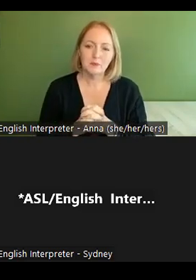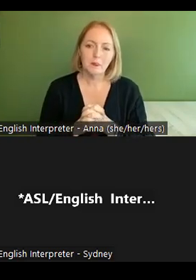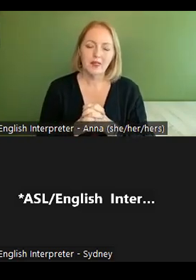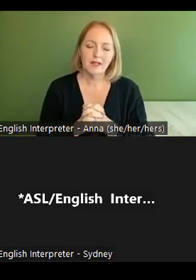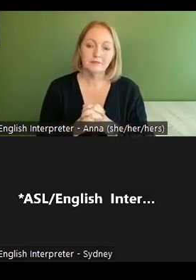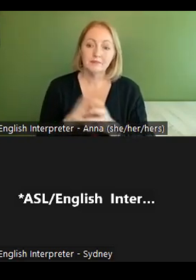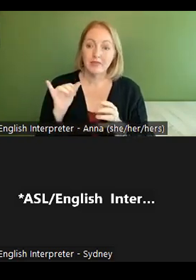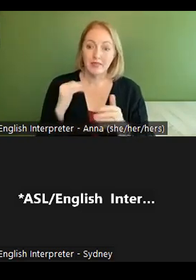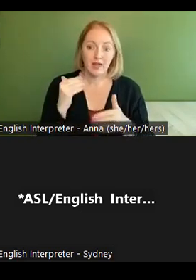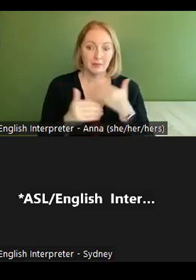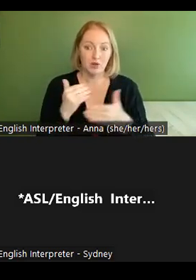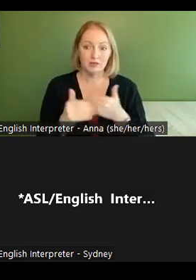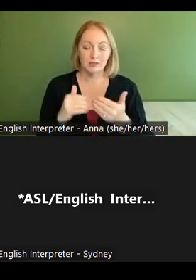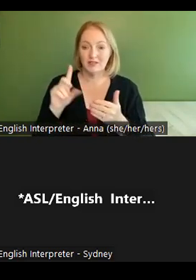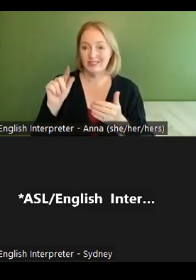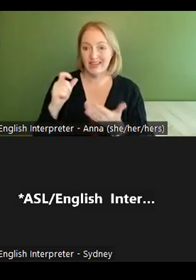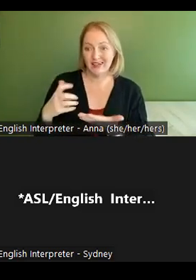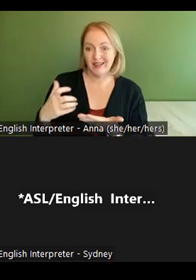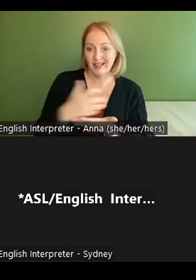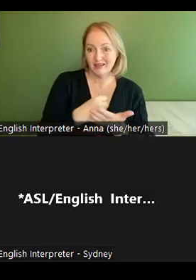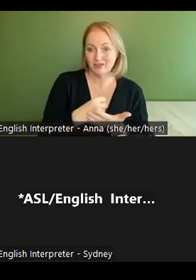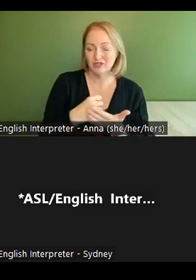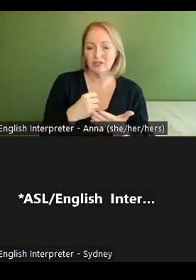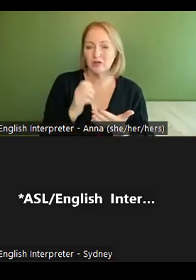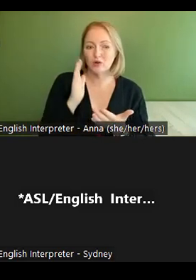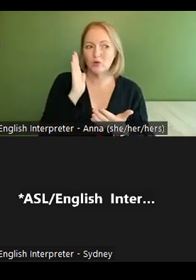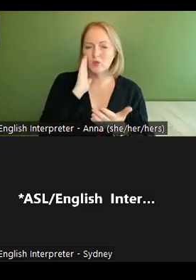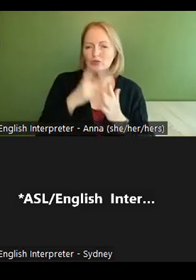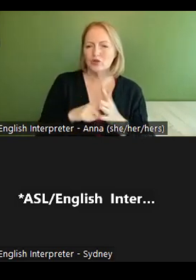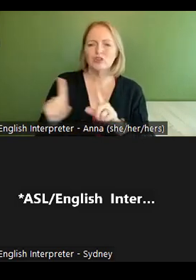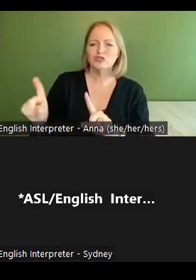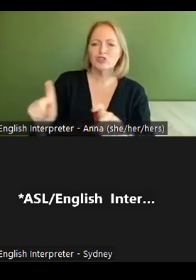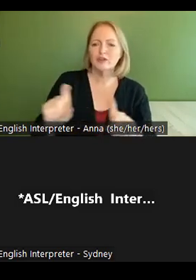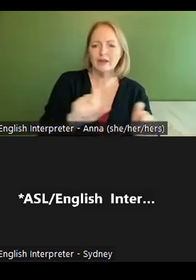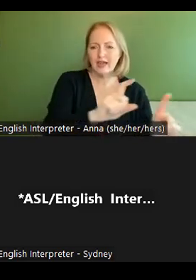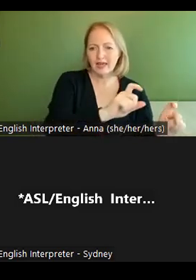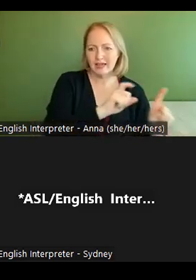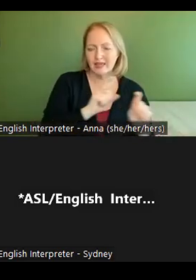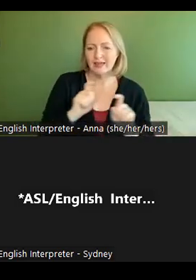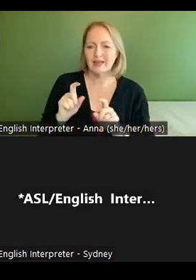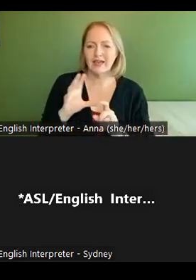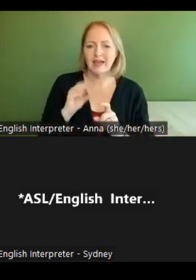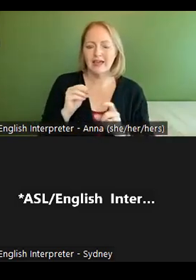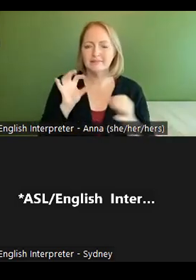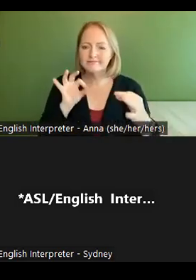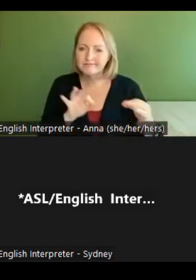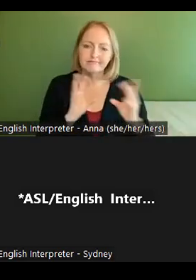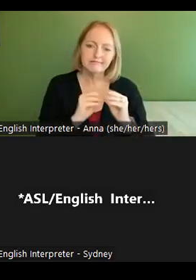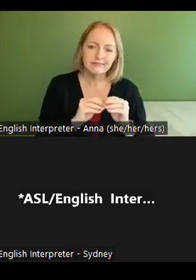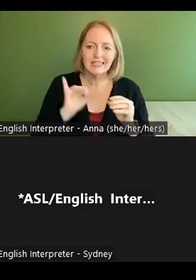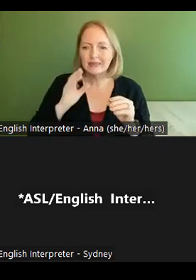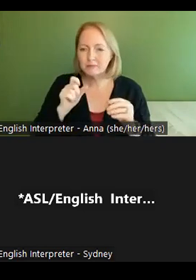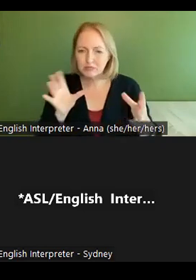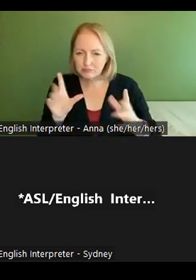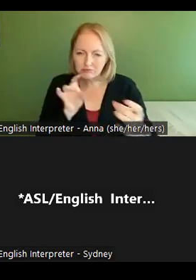that process of data collection is going to start with surveys and input sessions this month.